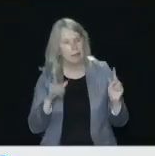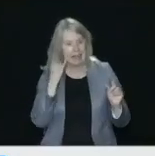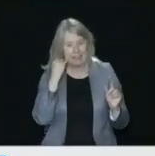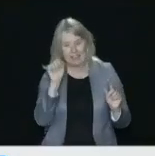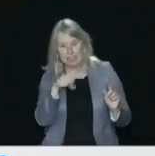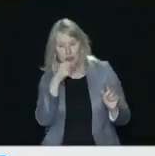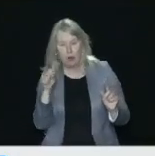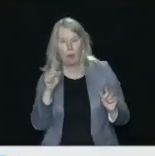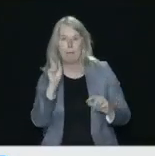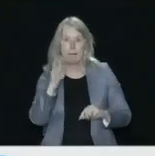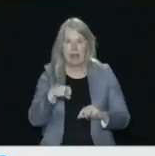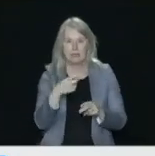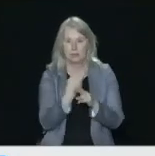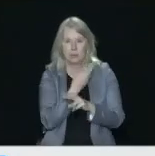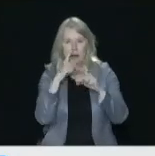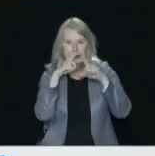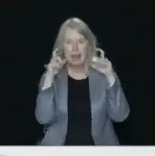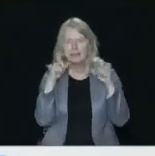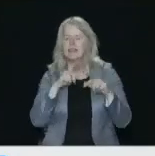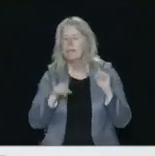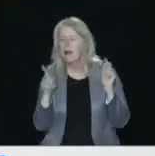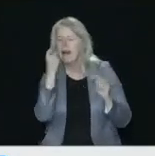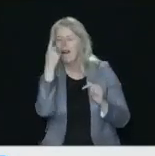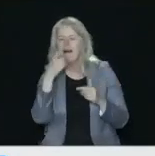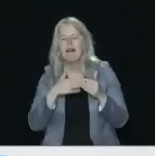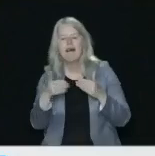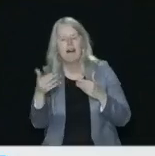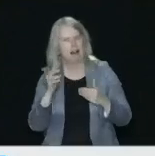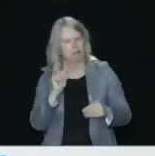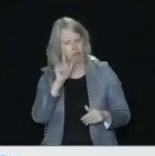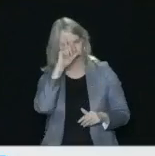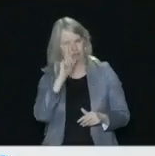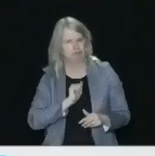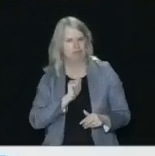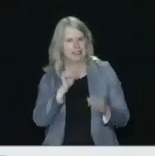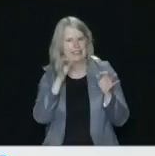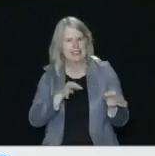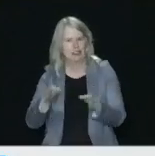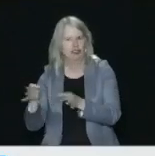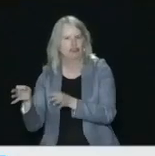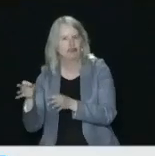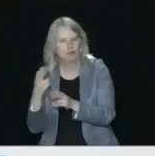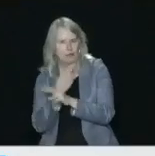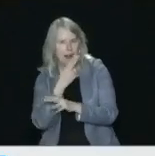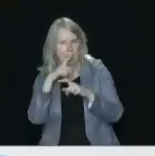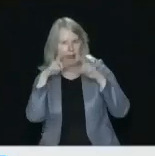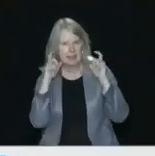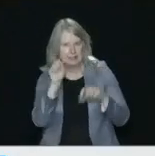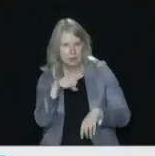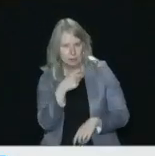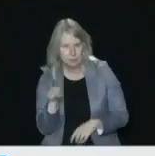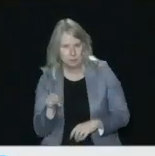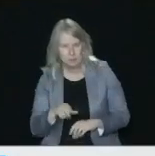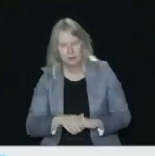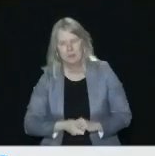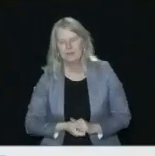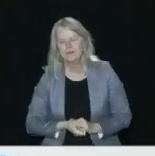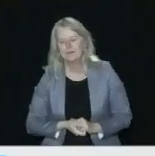if you're in an indoor space with other people. If I understand your answer, there will not